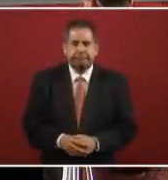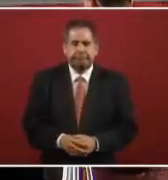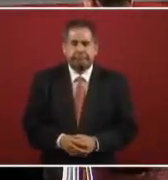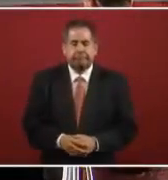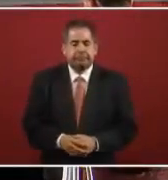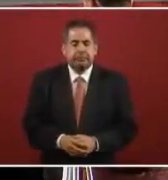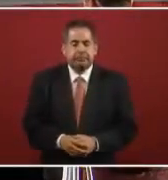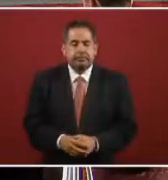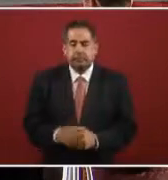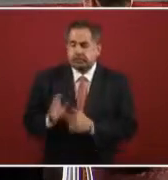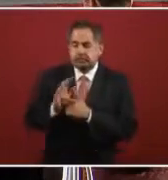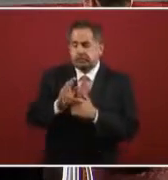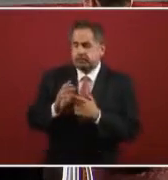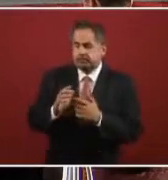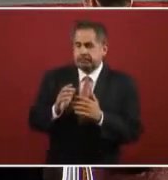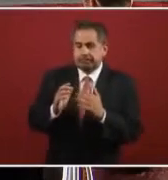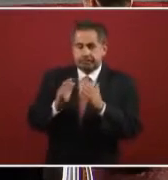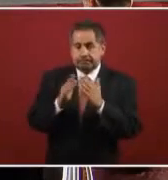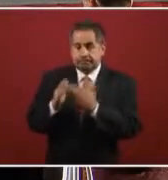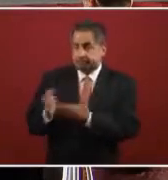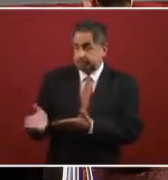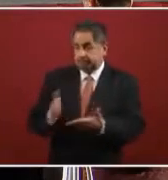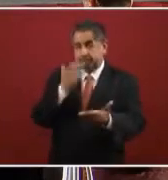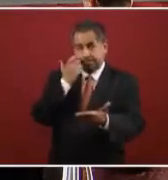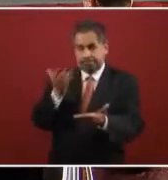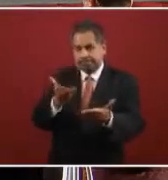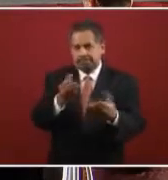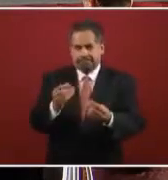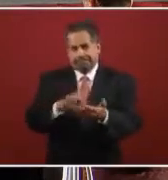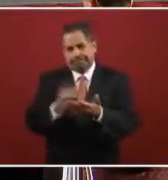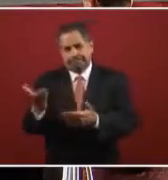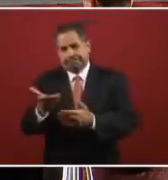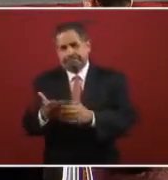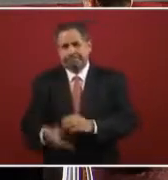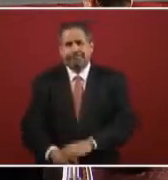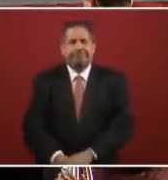Pues ahí los dejo Or con la stolen casa. goods. Muchas gracias.